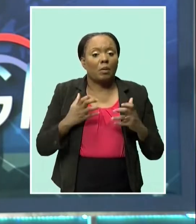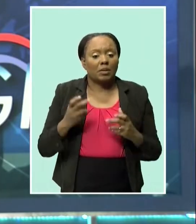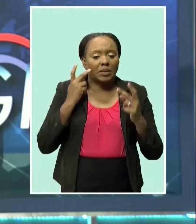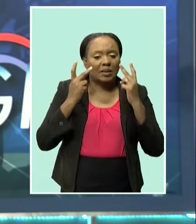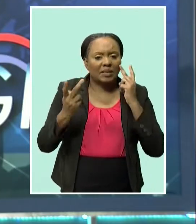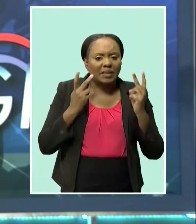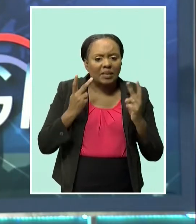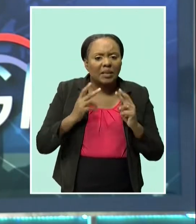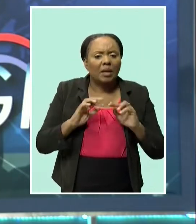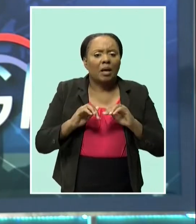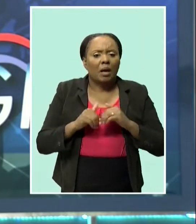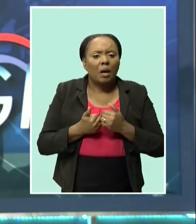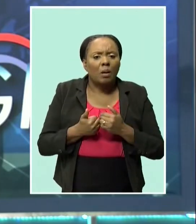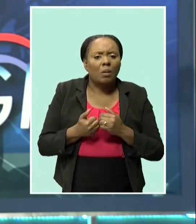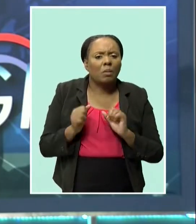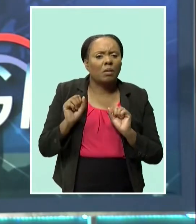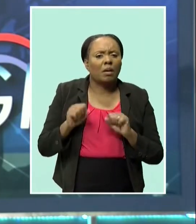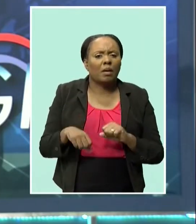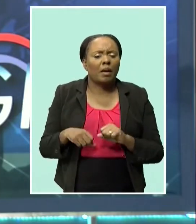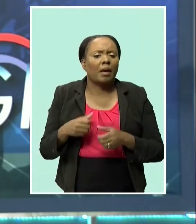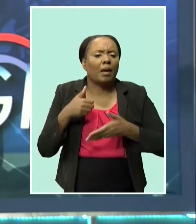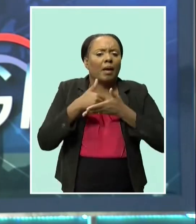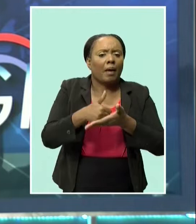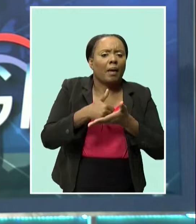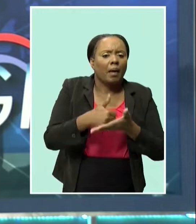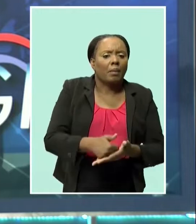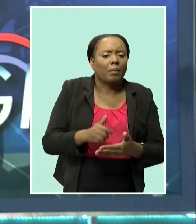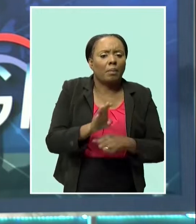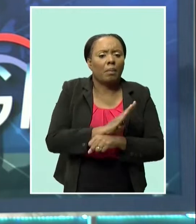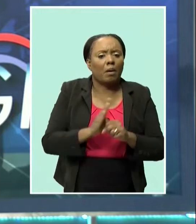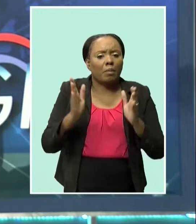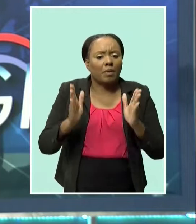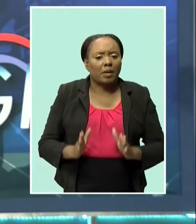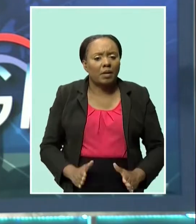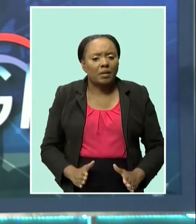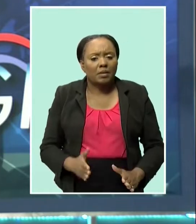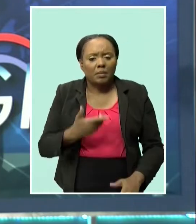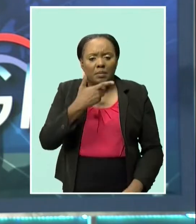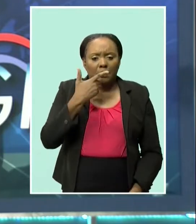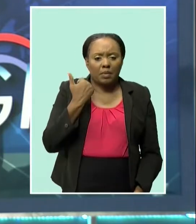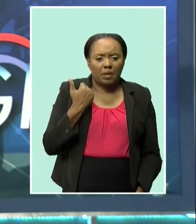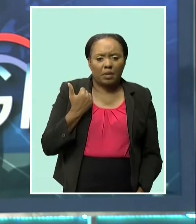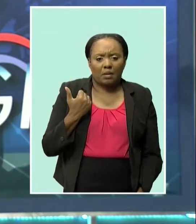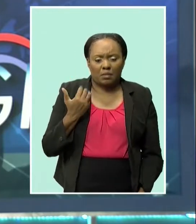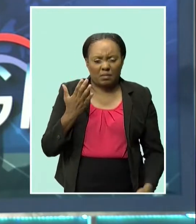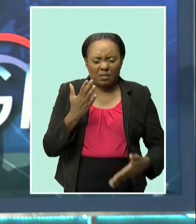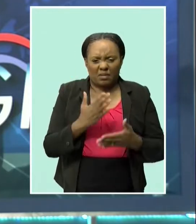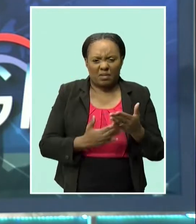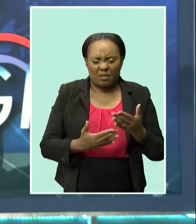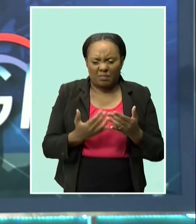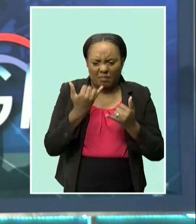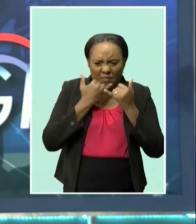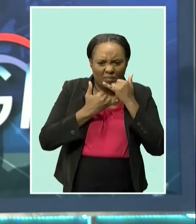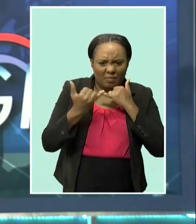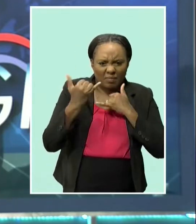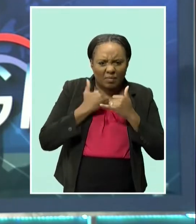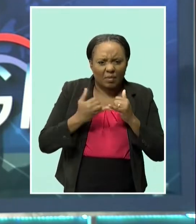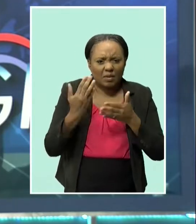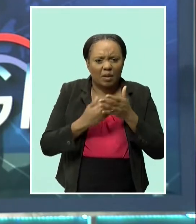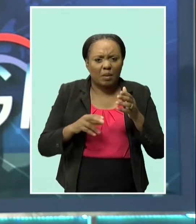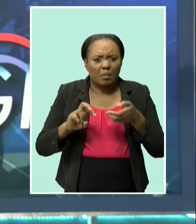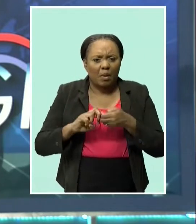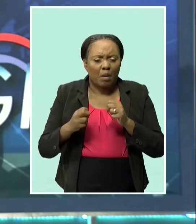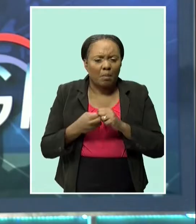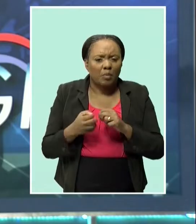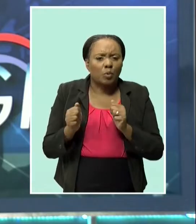in the marketplace in the interest of Barbadian consumers, as he called out inefficiencies and inaccuracies regarding standards of measurement.